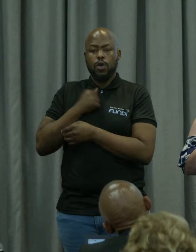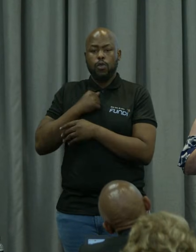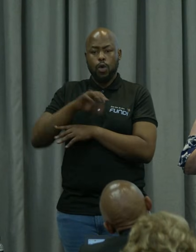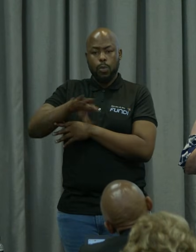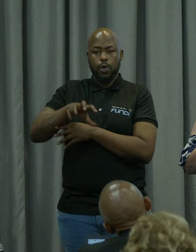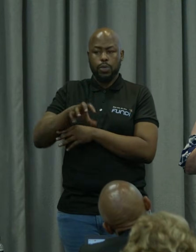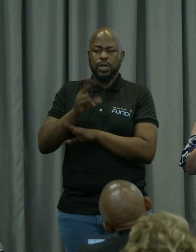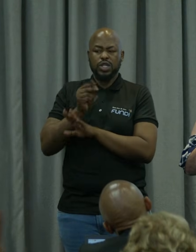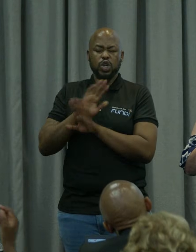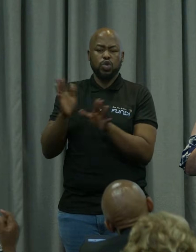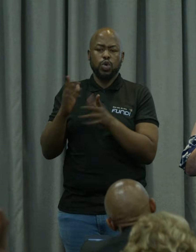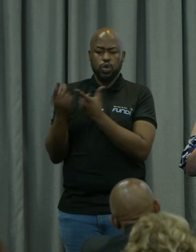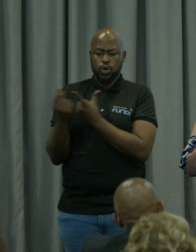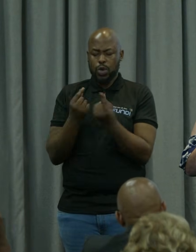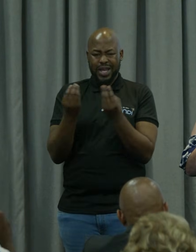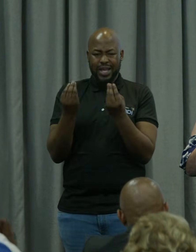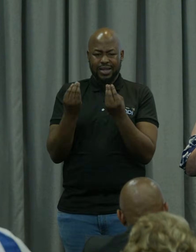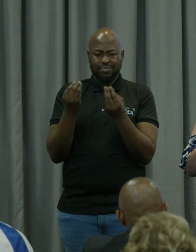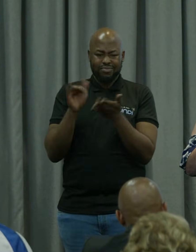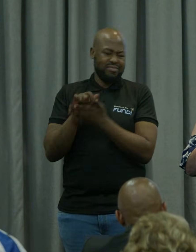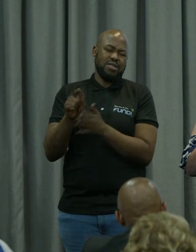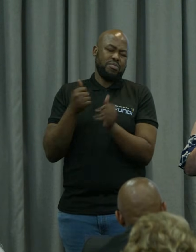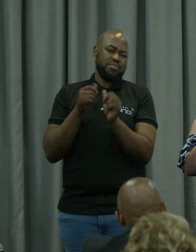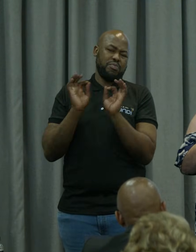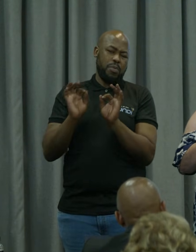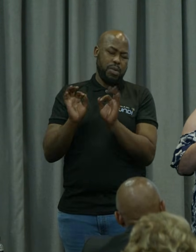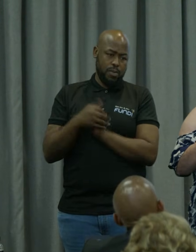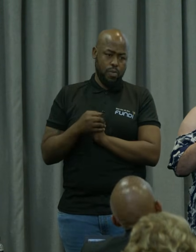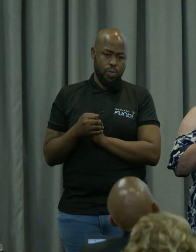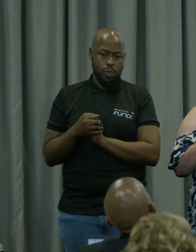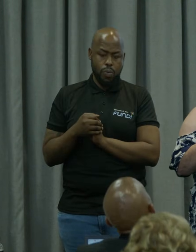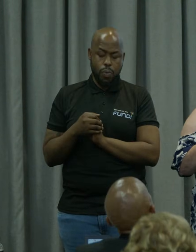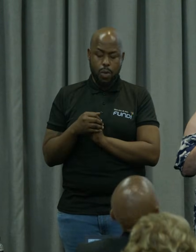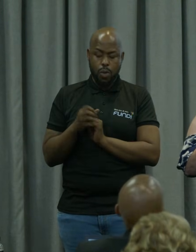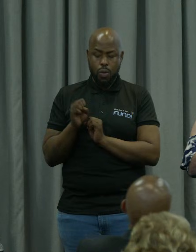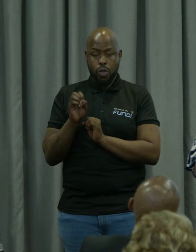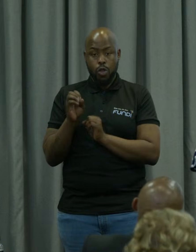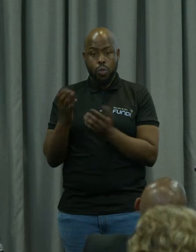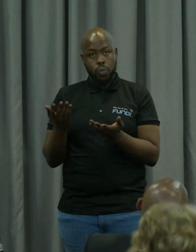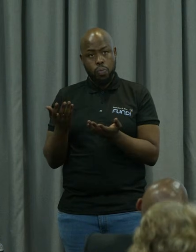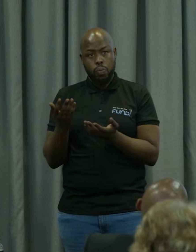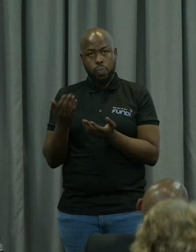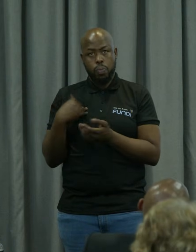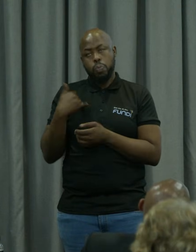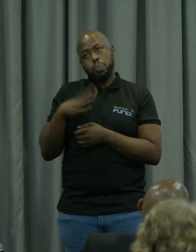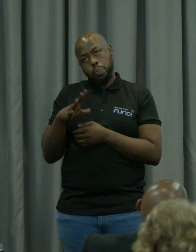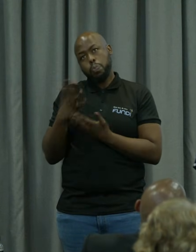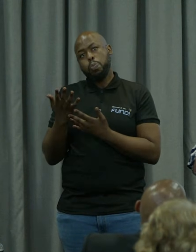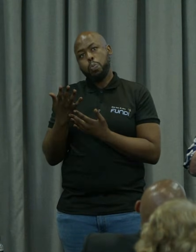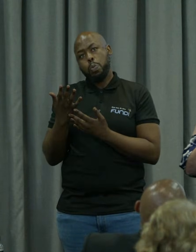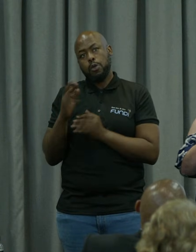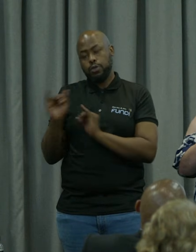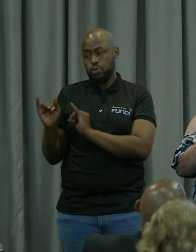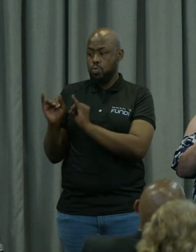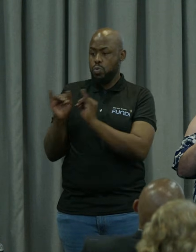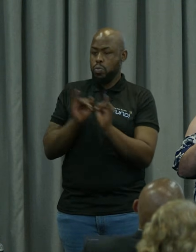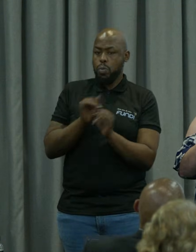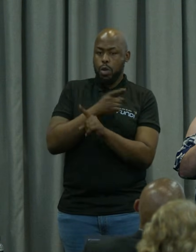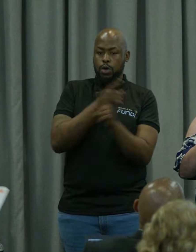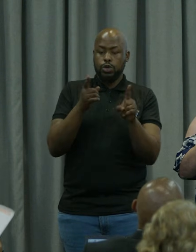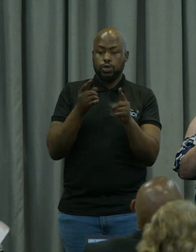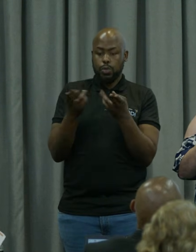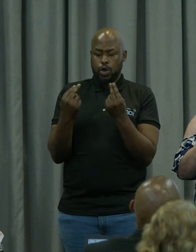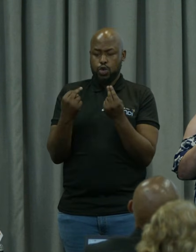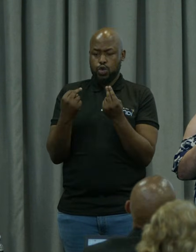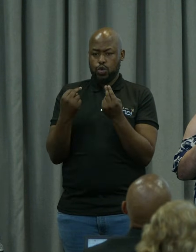actually implementing the redress. All right? Now, I'd like to quickly introduce you to my new Deputy